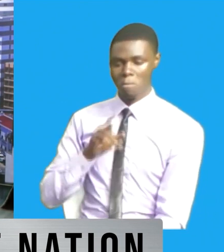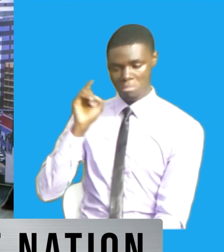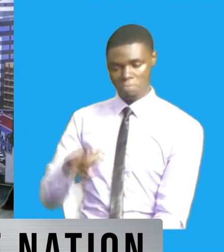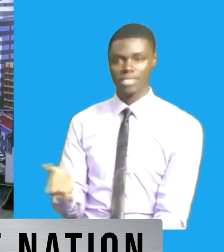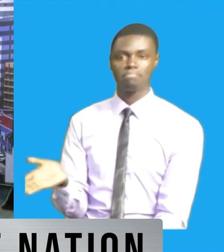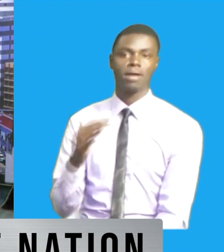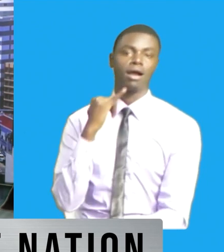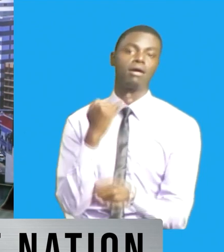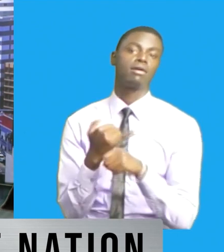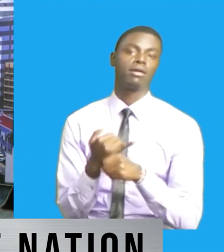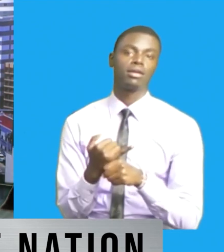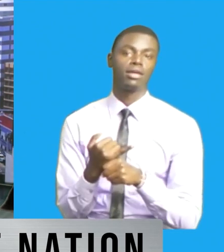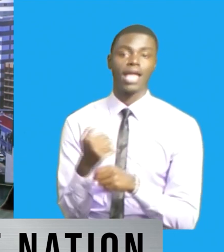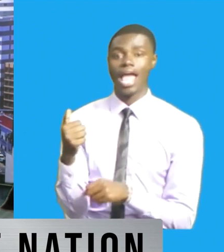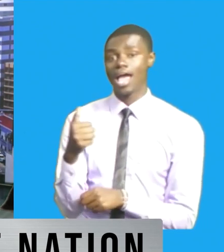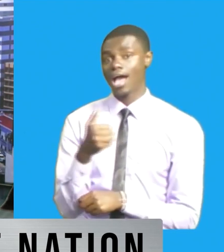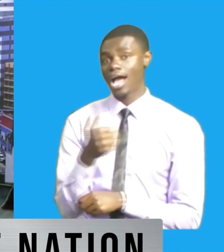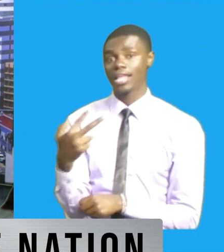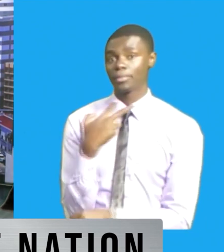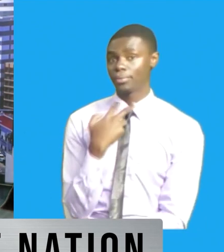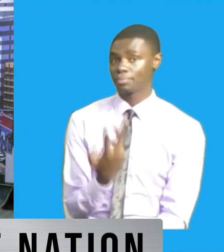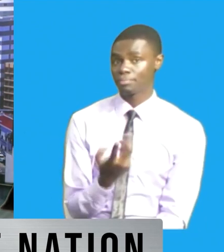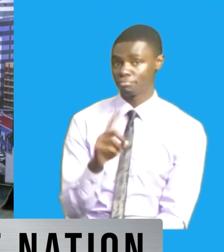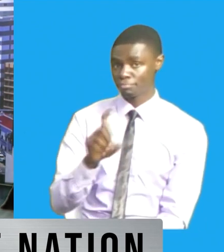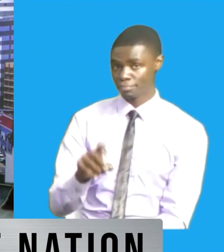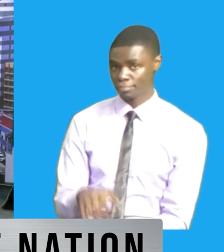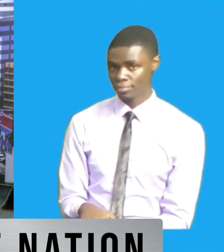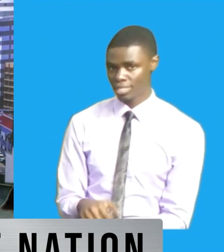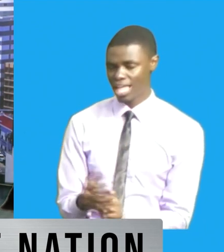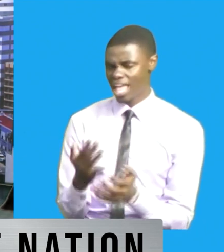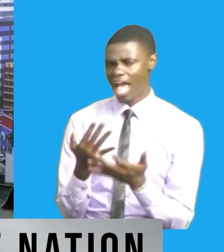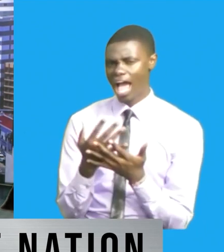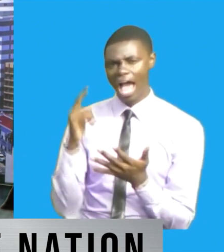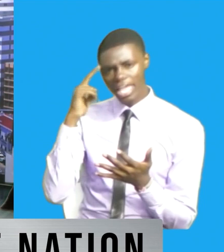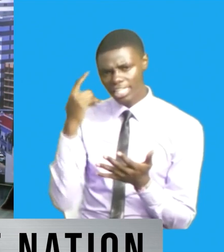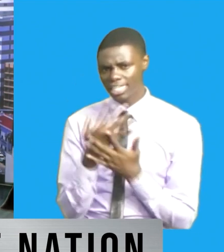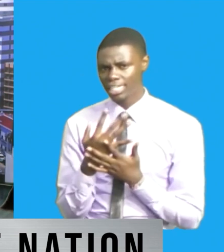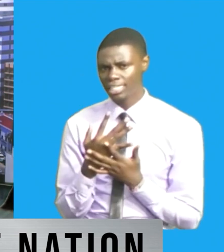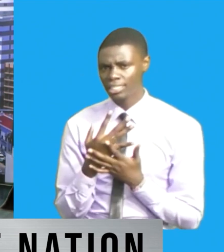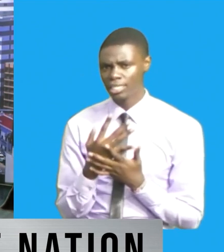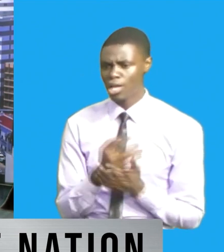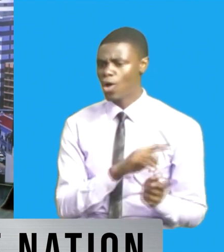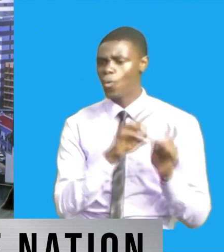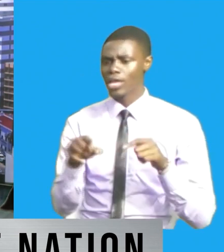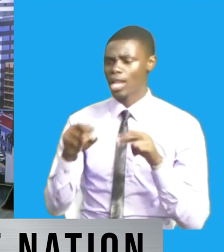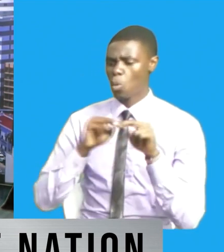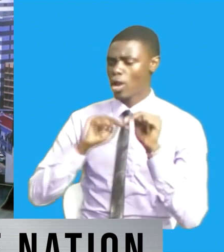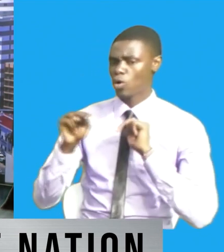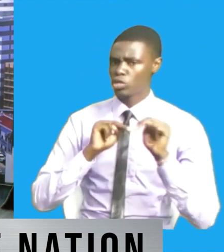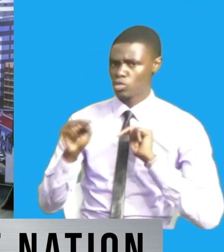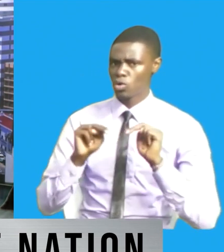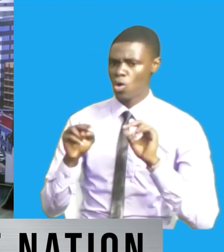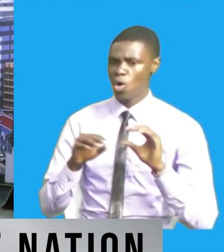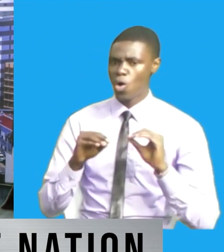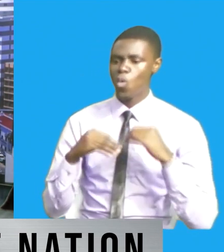reinstated. Another stalemate? I think some of the things ukienda kwa negotiation unatupa vitu